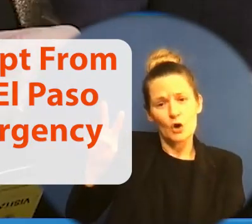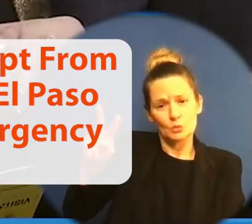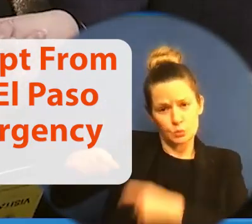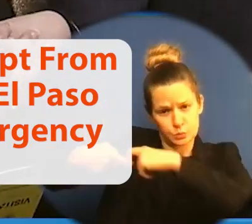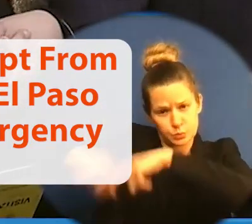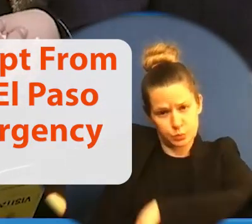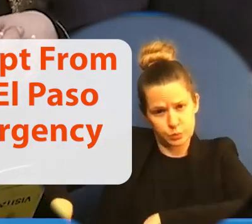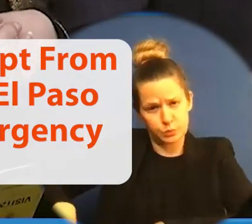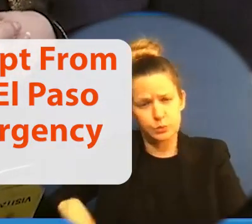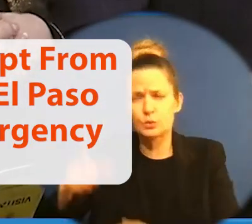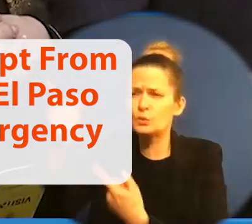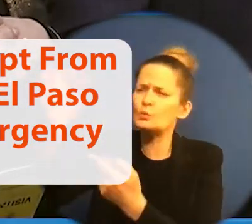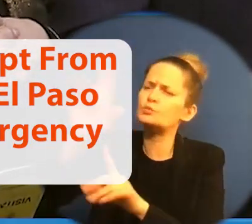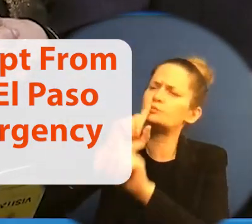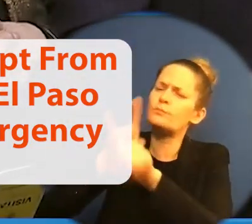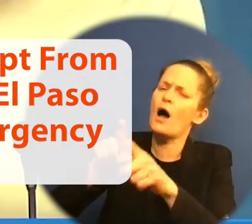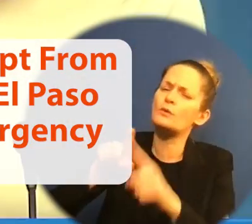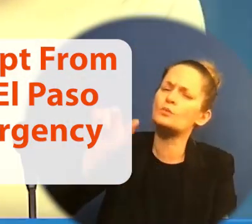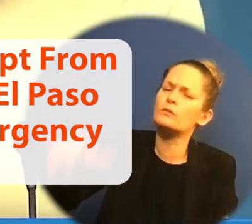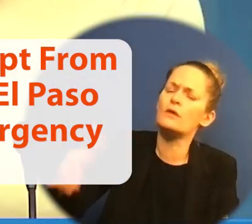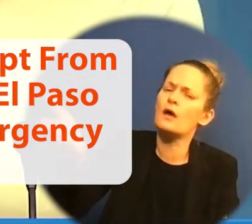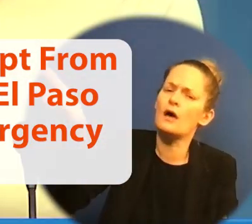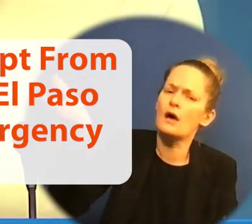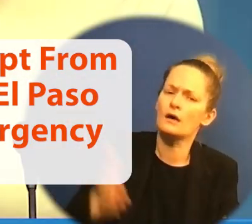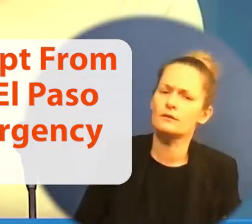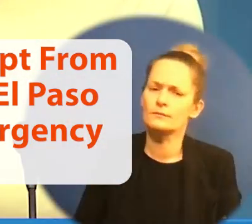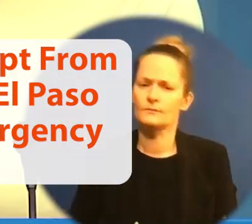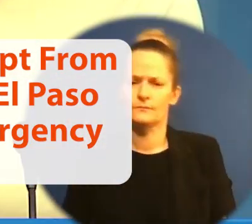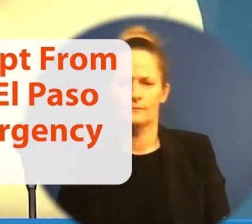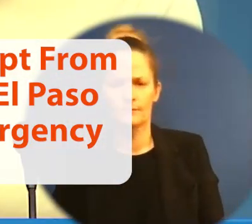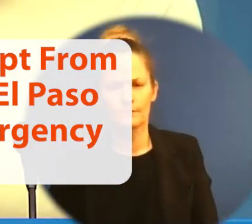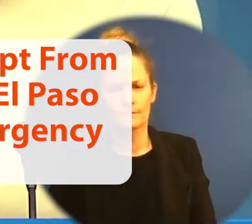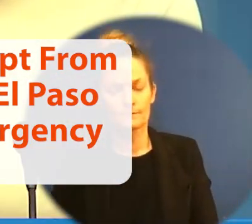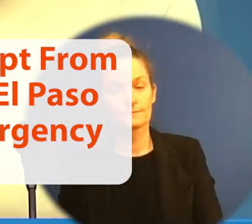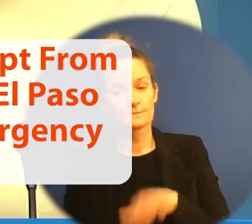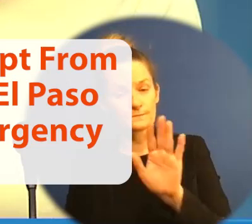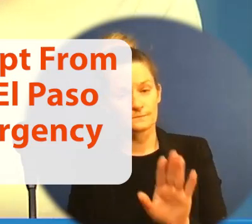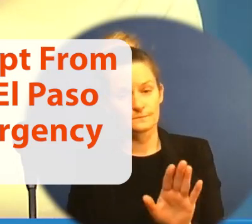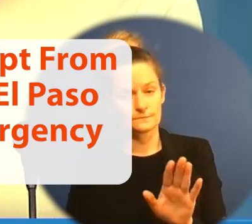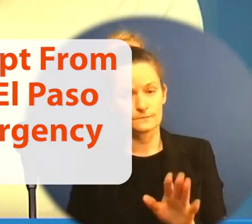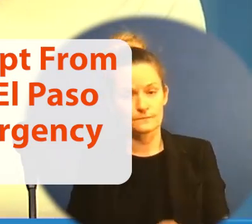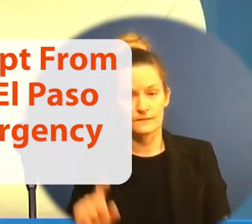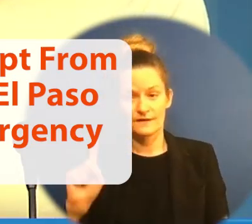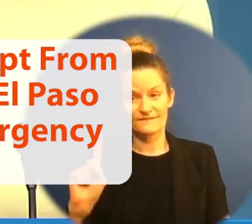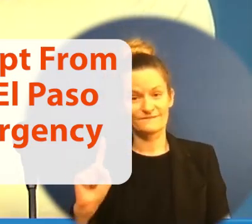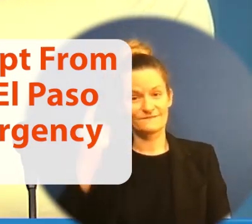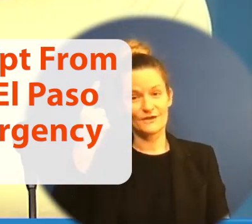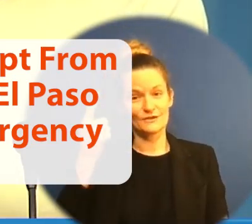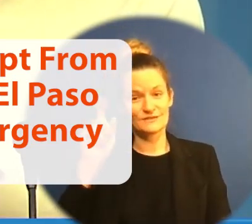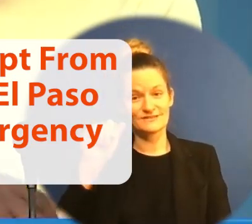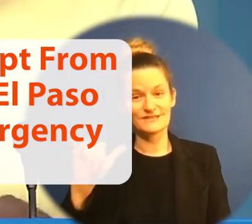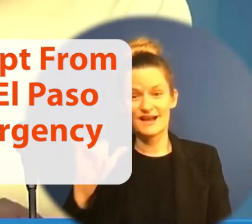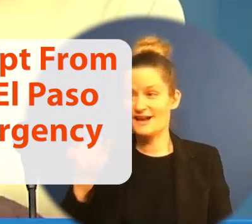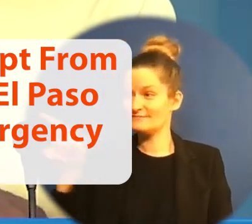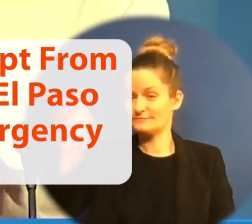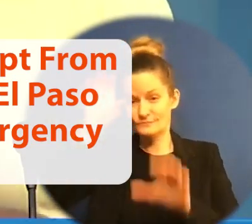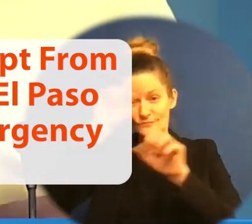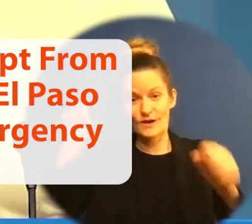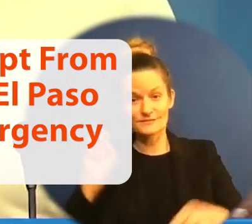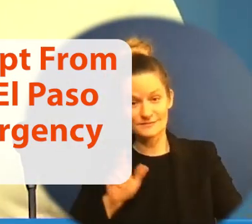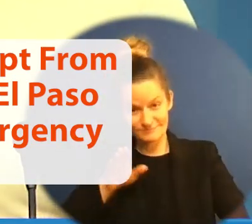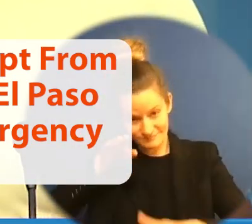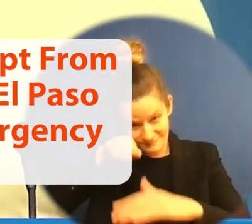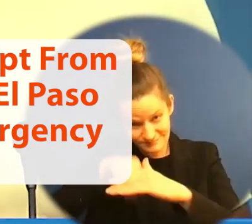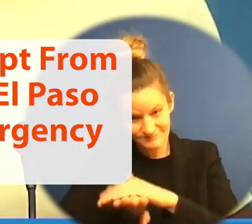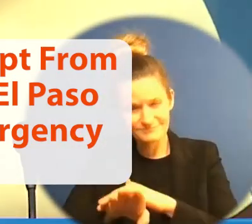House response to that? So look, we have, from day one, President Biden has taken steps to reduce disorderly migration while